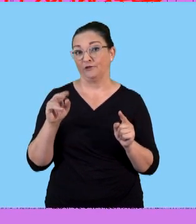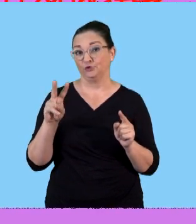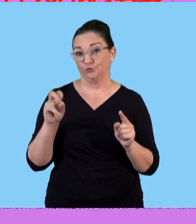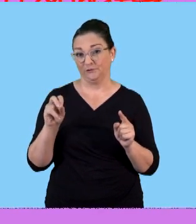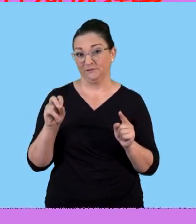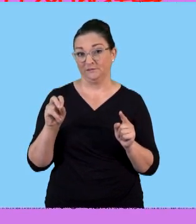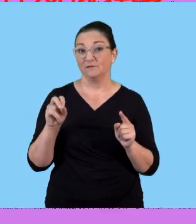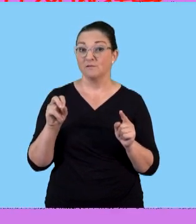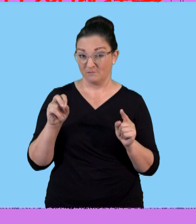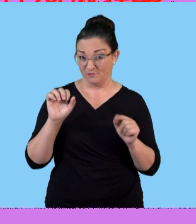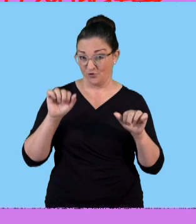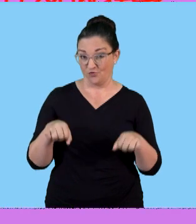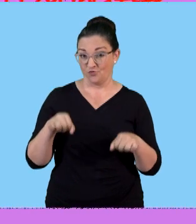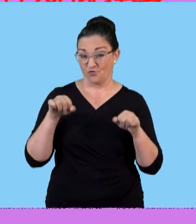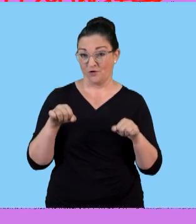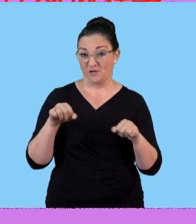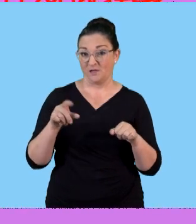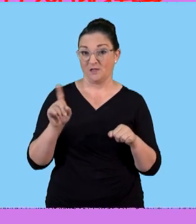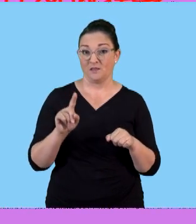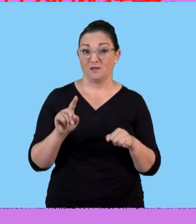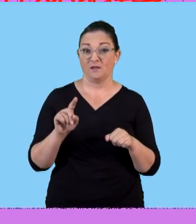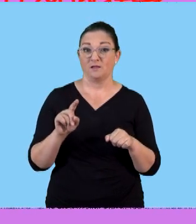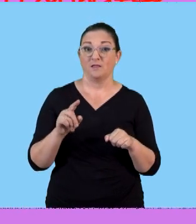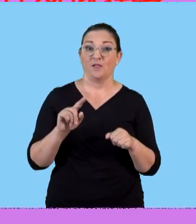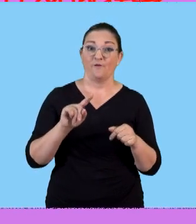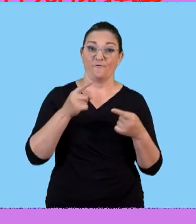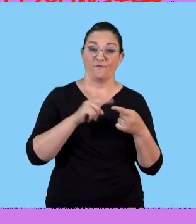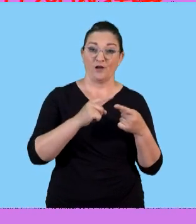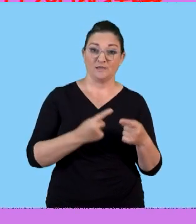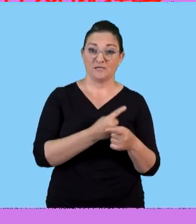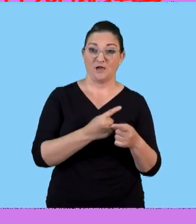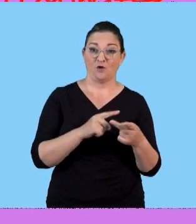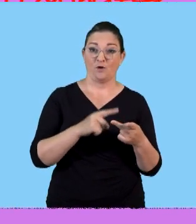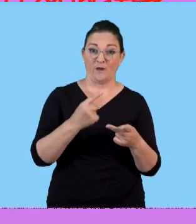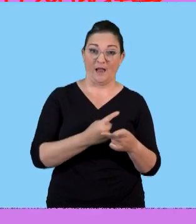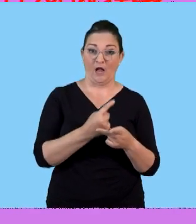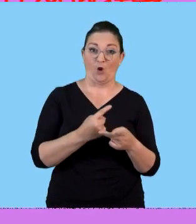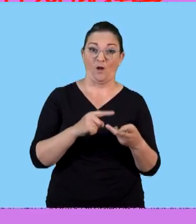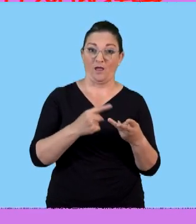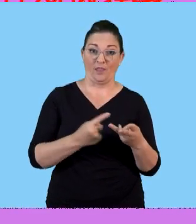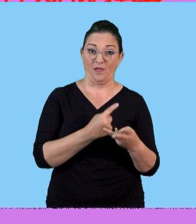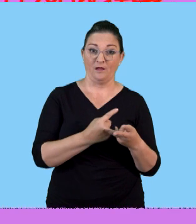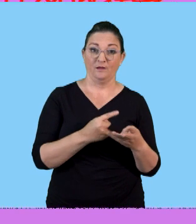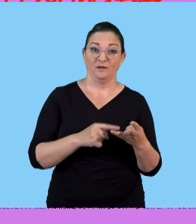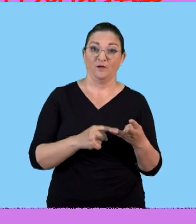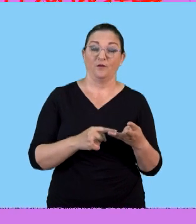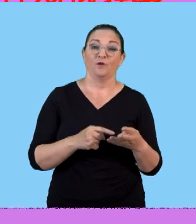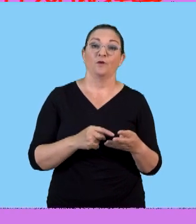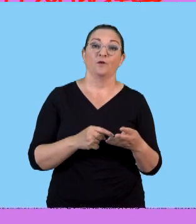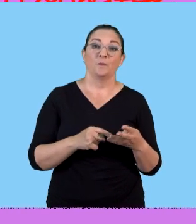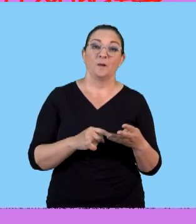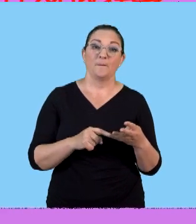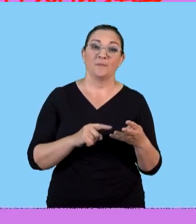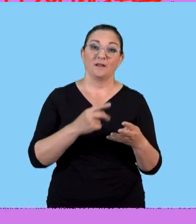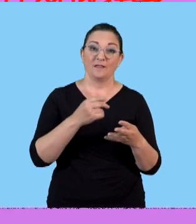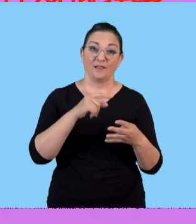have 11:20. We agree on that. Right, so if I look, this will be the first hour, another hour, third hour. That will actually